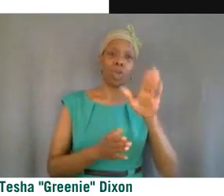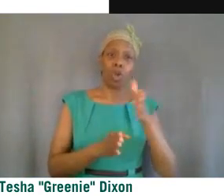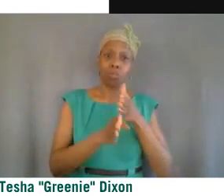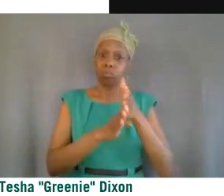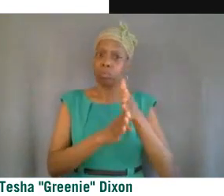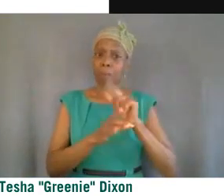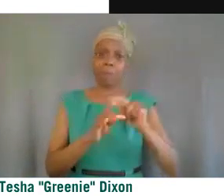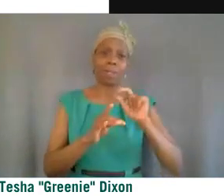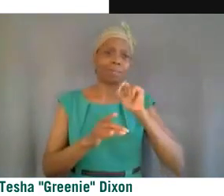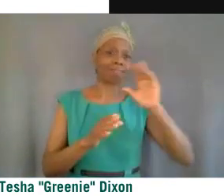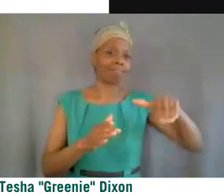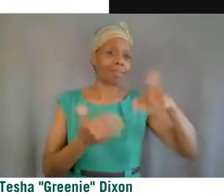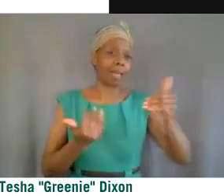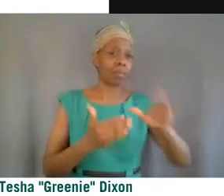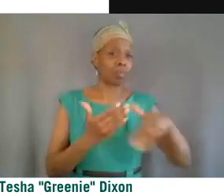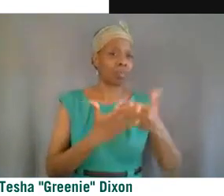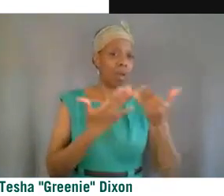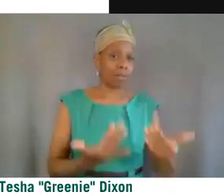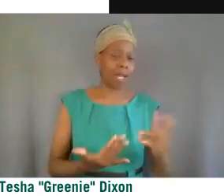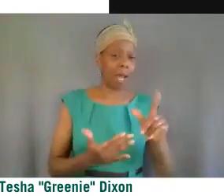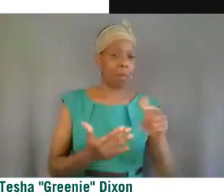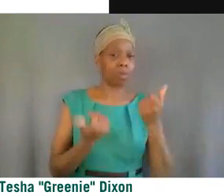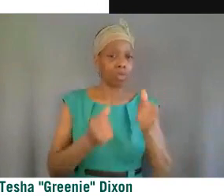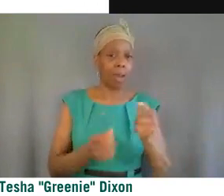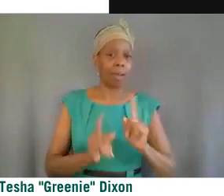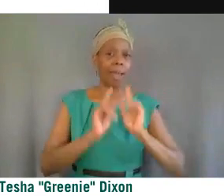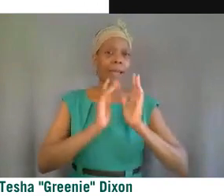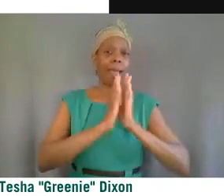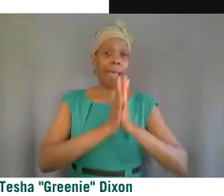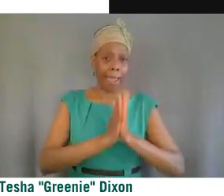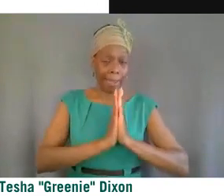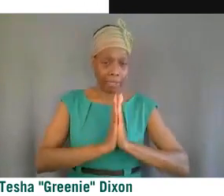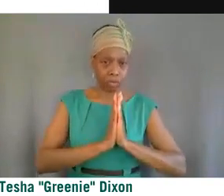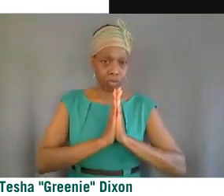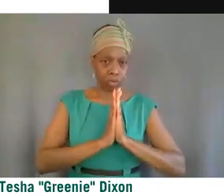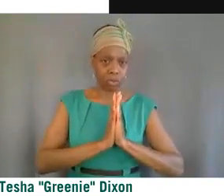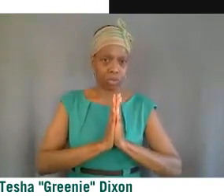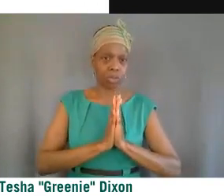field some of the questions that she normally would.